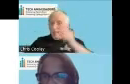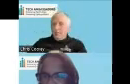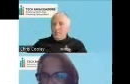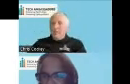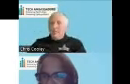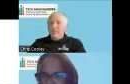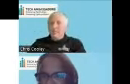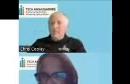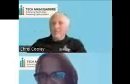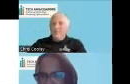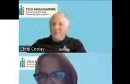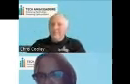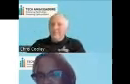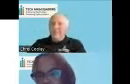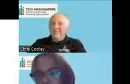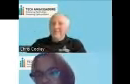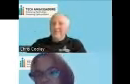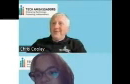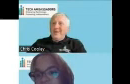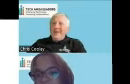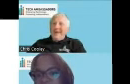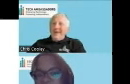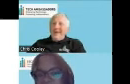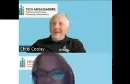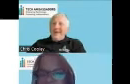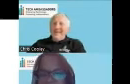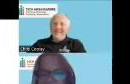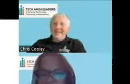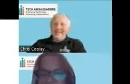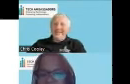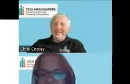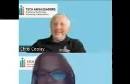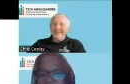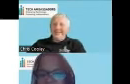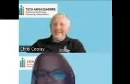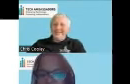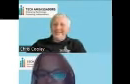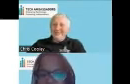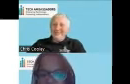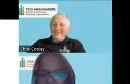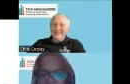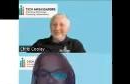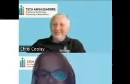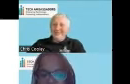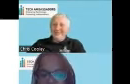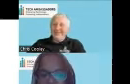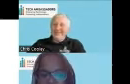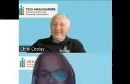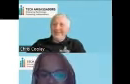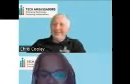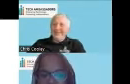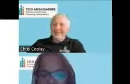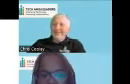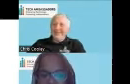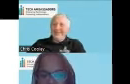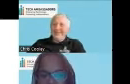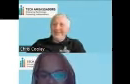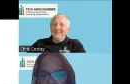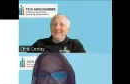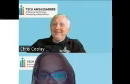never had the FBI at my door before. So, all right. So last password best practice here I'll just